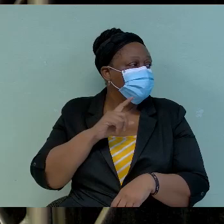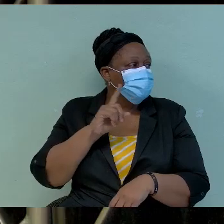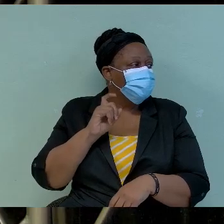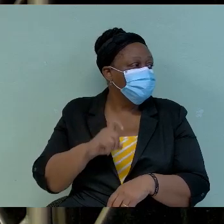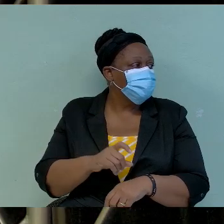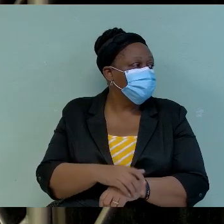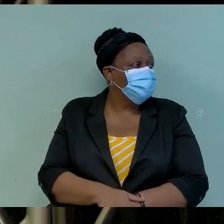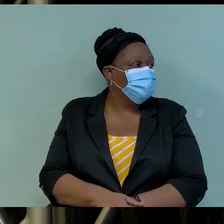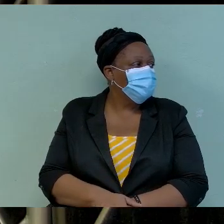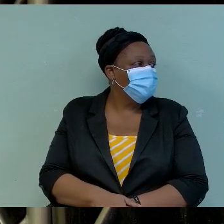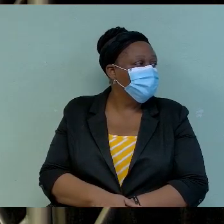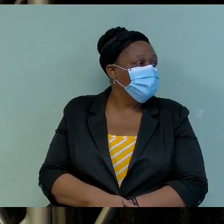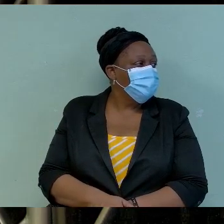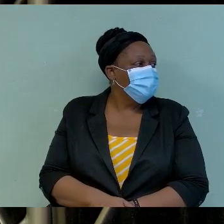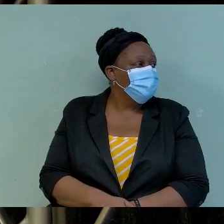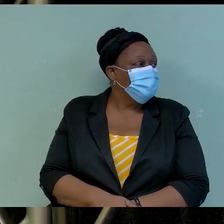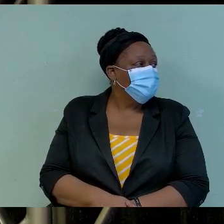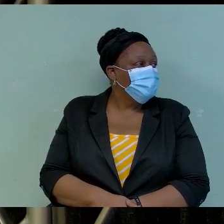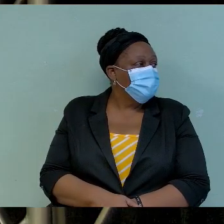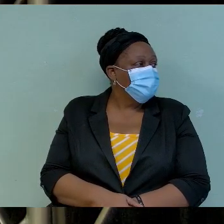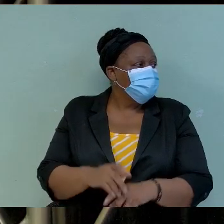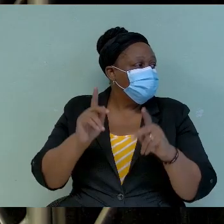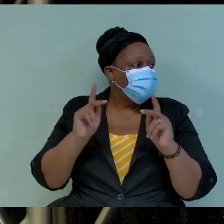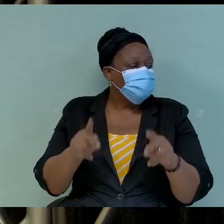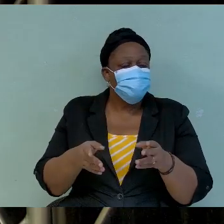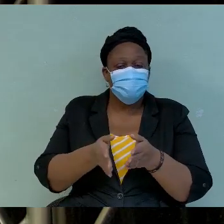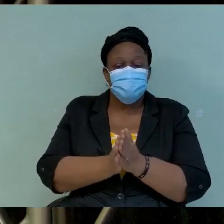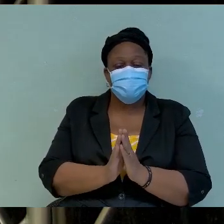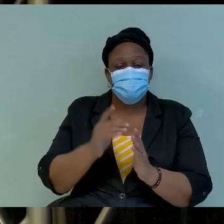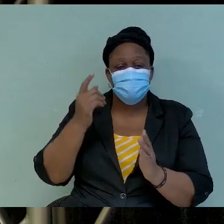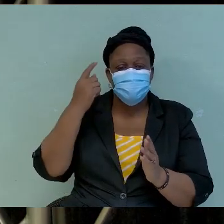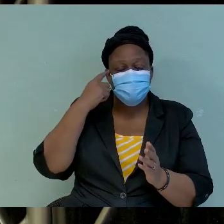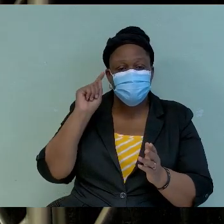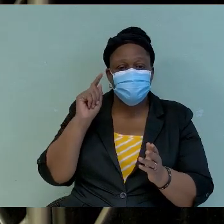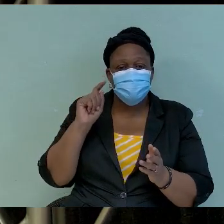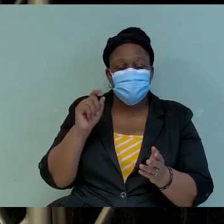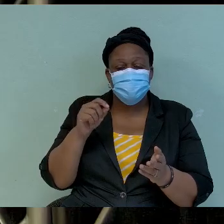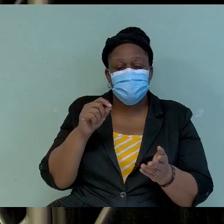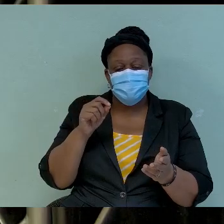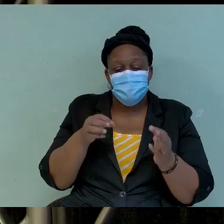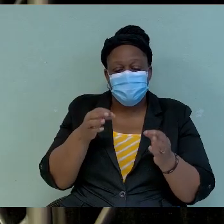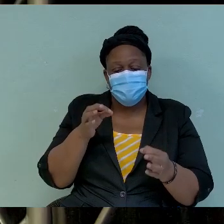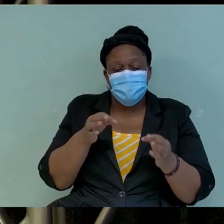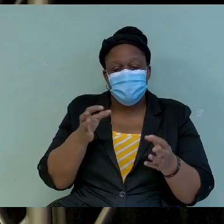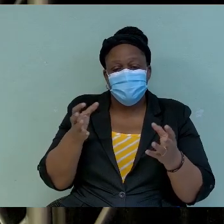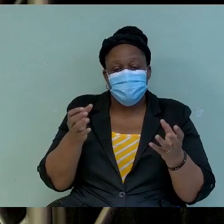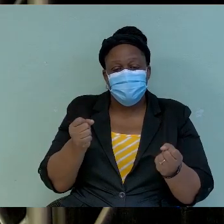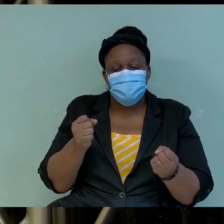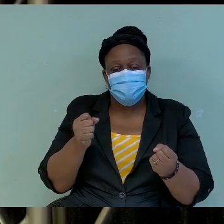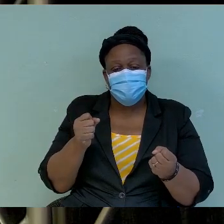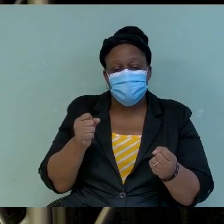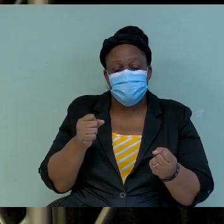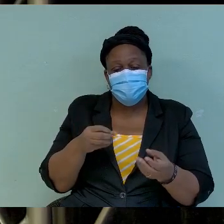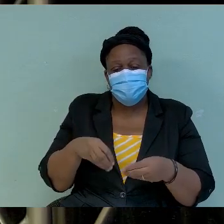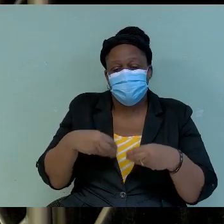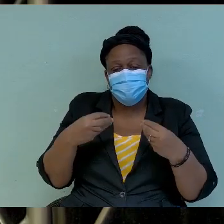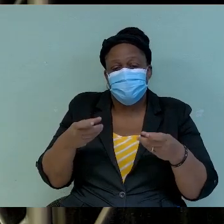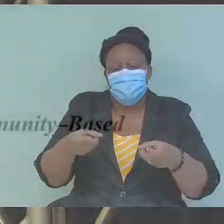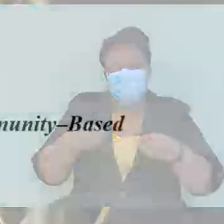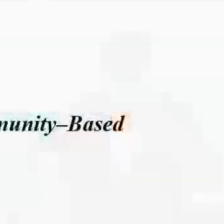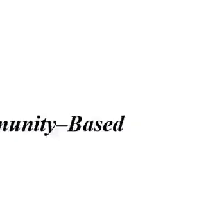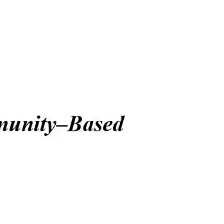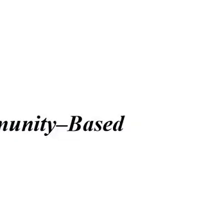donation from overseas, and there's an account that was set up by the Accountant General's office. If you look on your screen, you